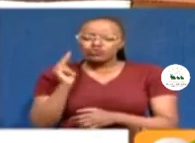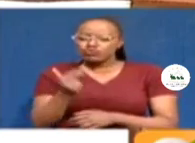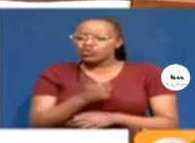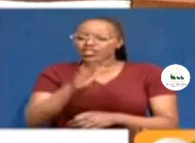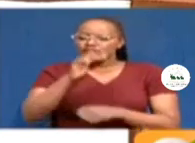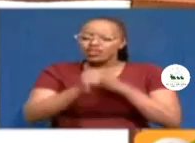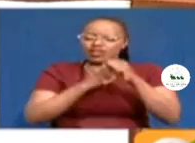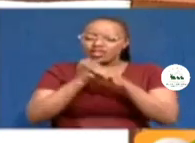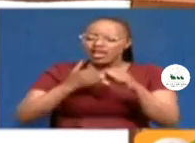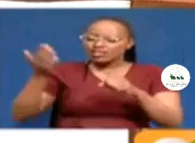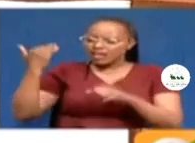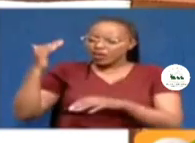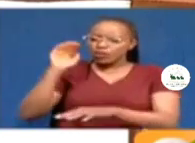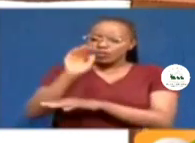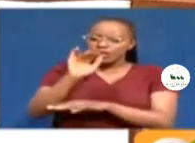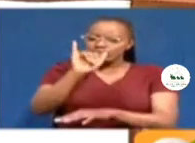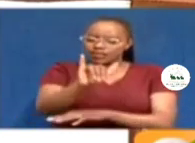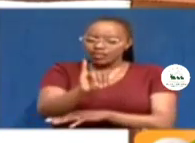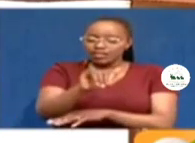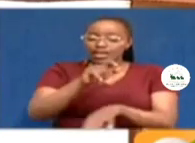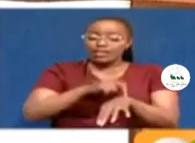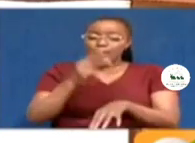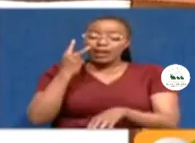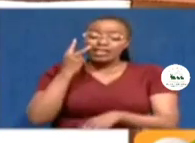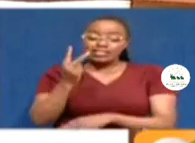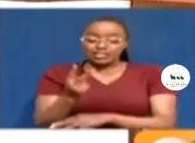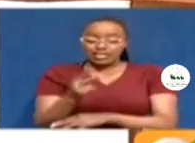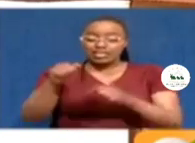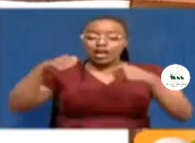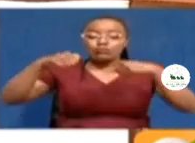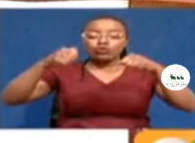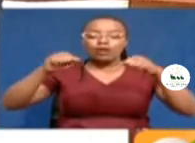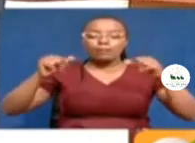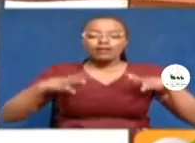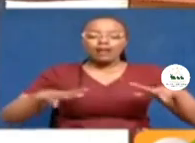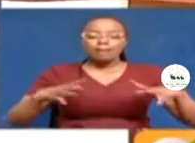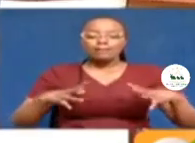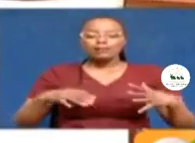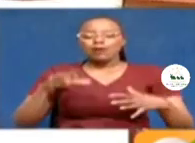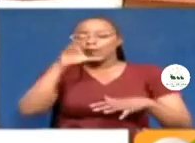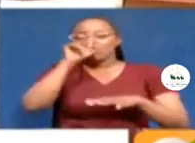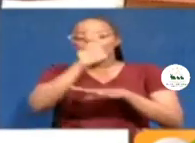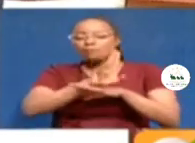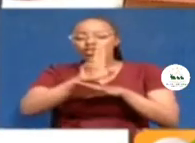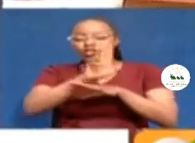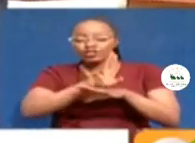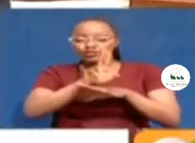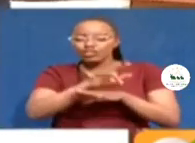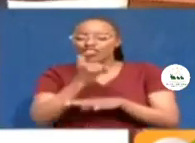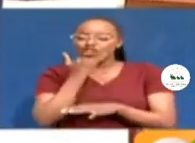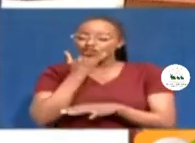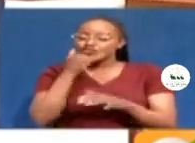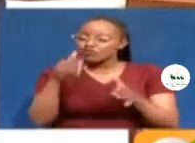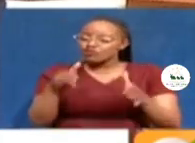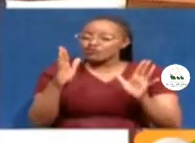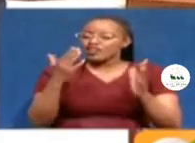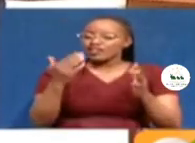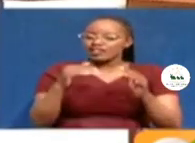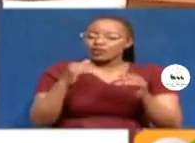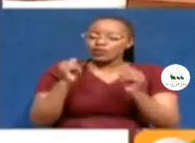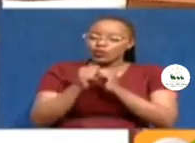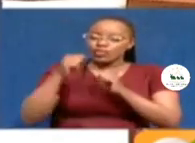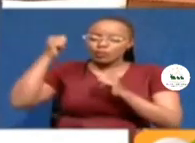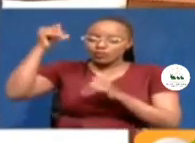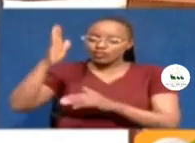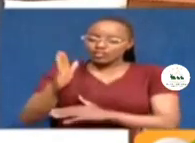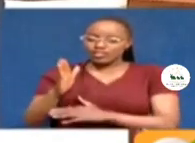ago? They are asking. When I see the borders being used and misused across the political